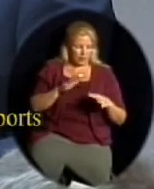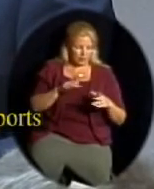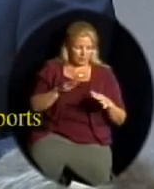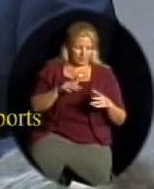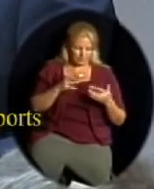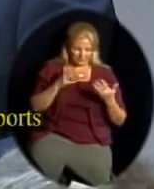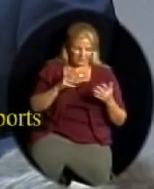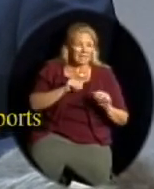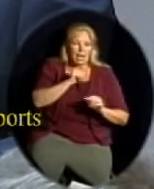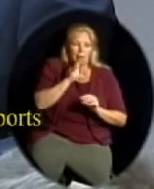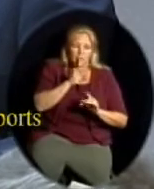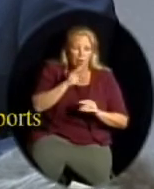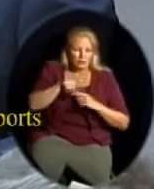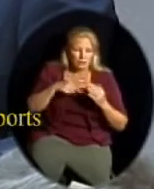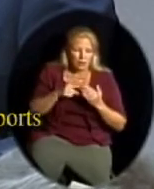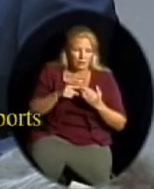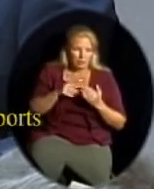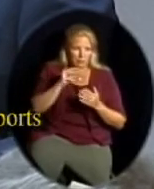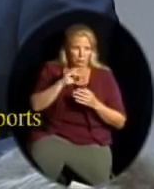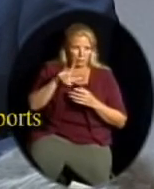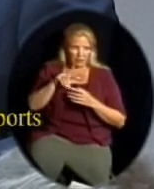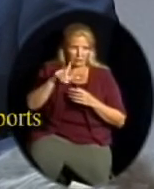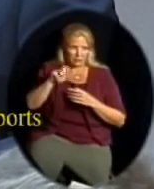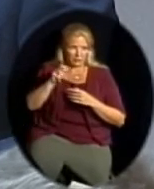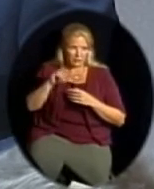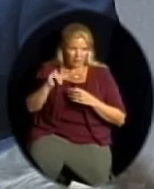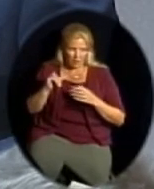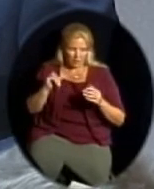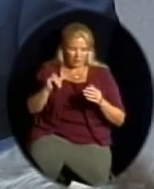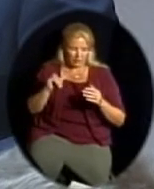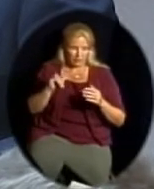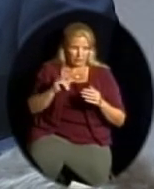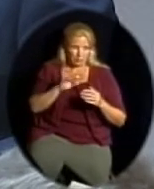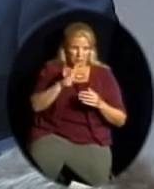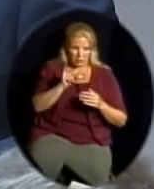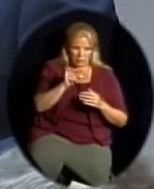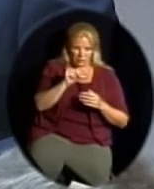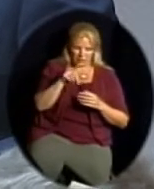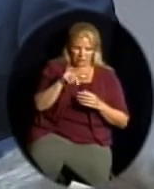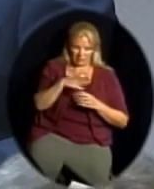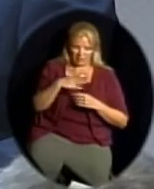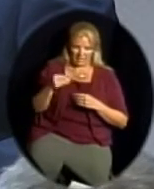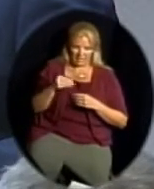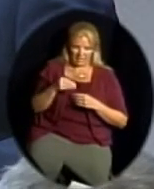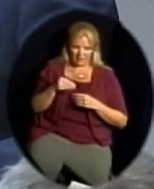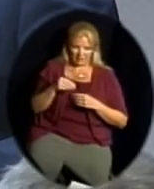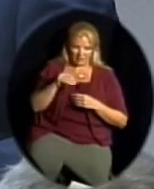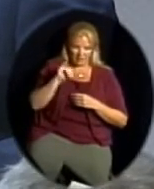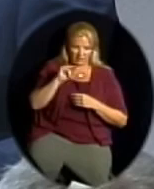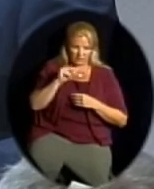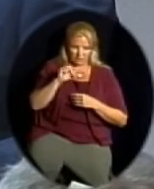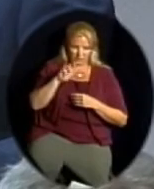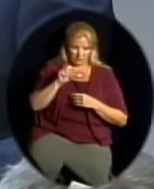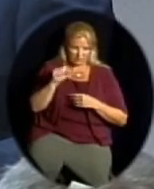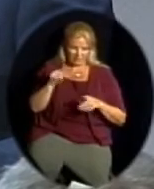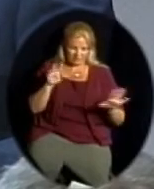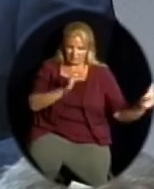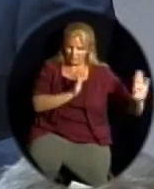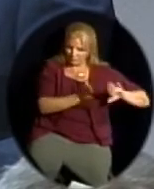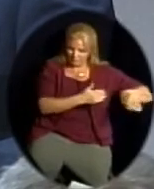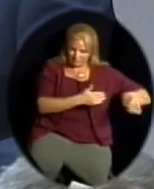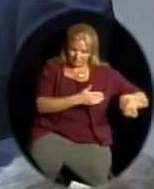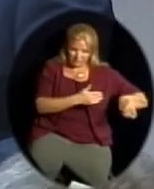for bond and interest is this next to the last one. I'm not talking about that levy. That levy may go substantially up. Right